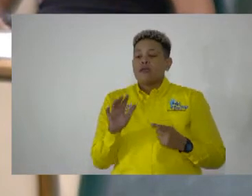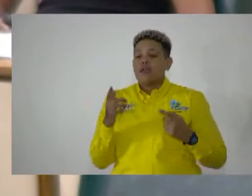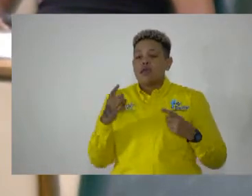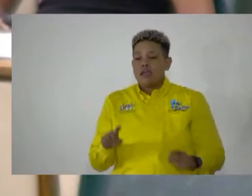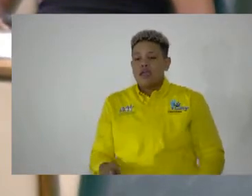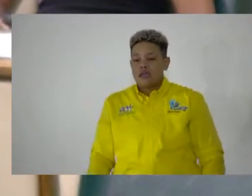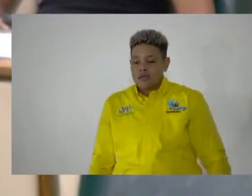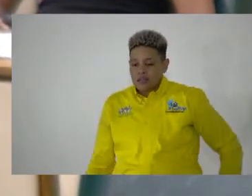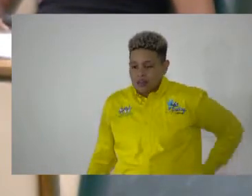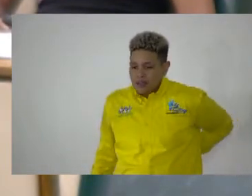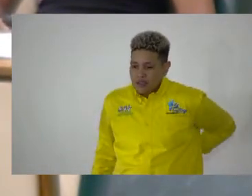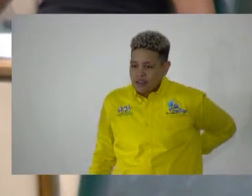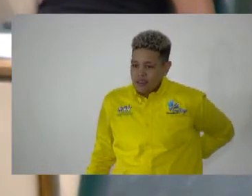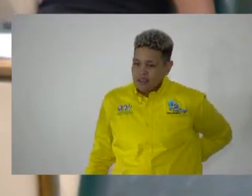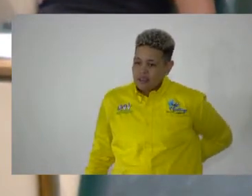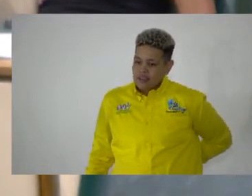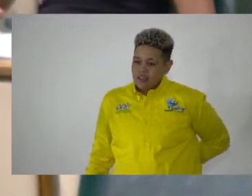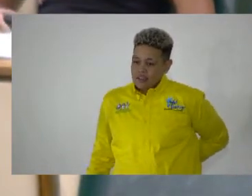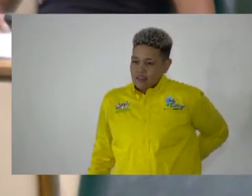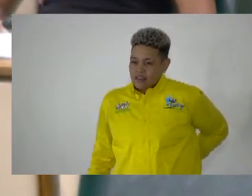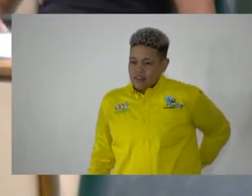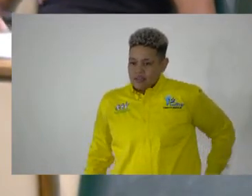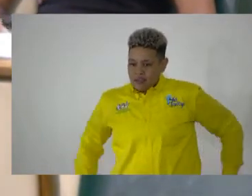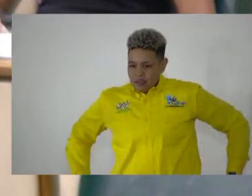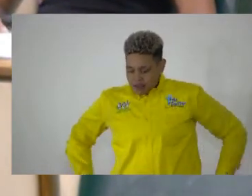Thanks for the advice.